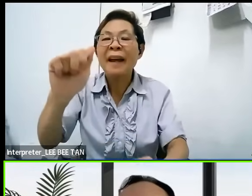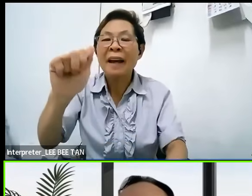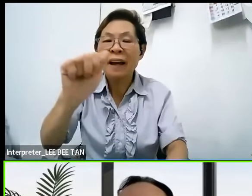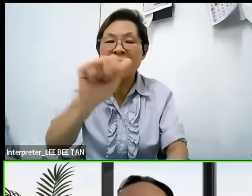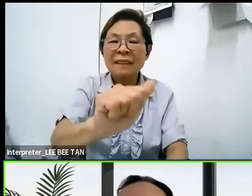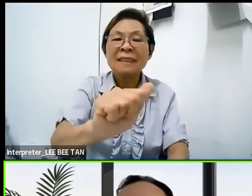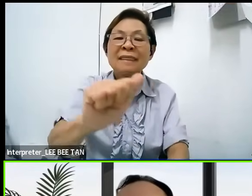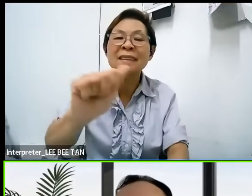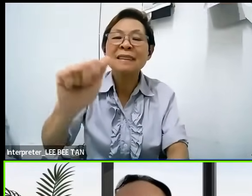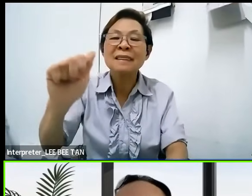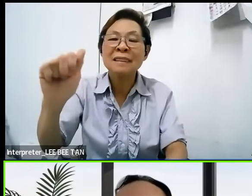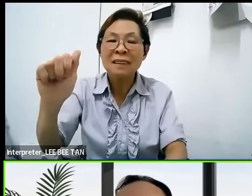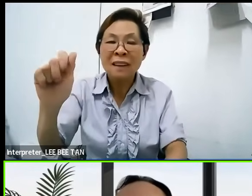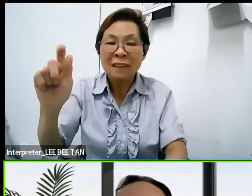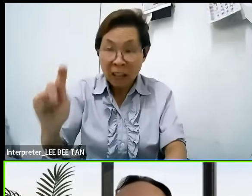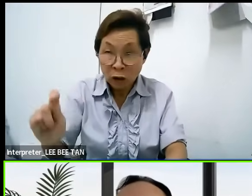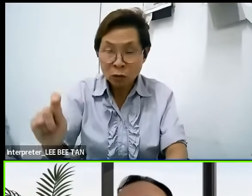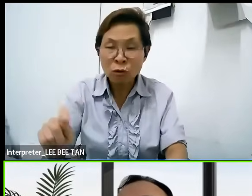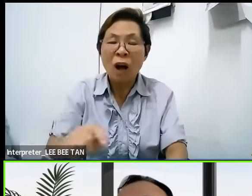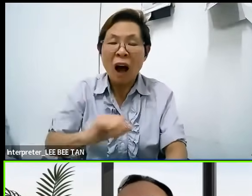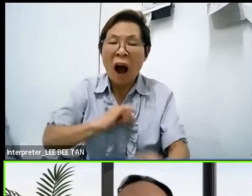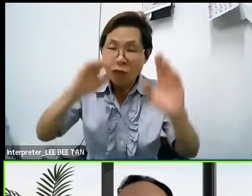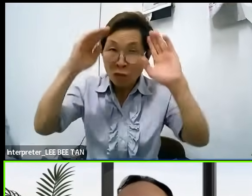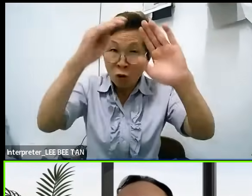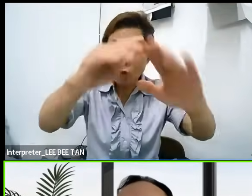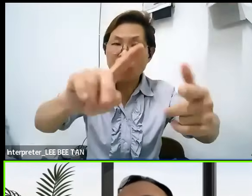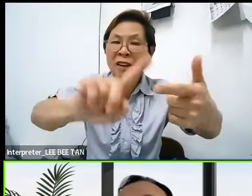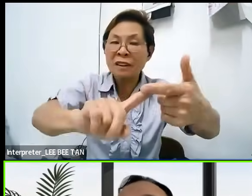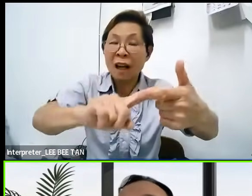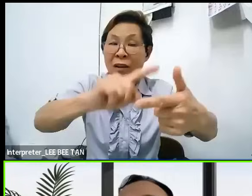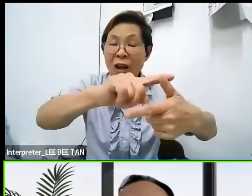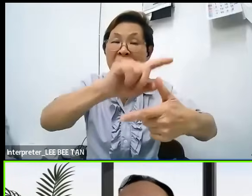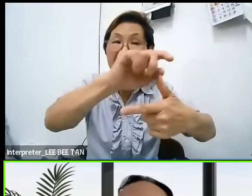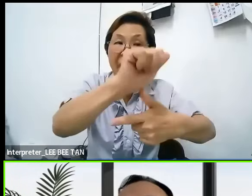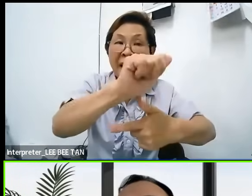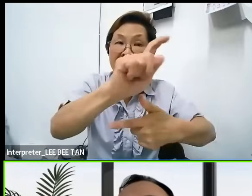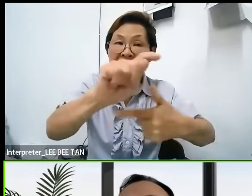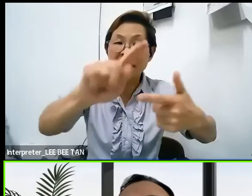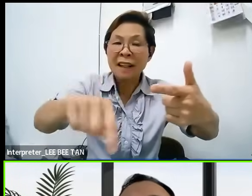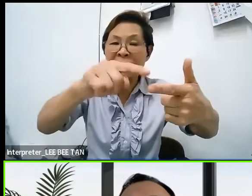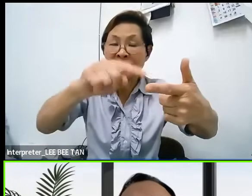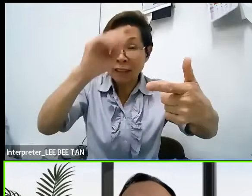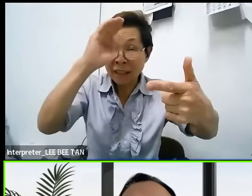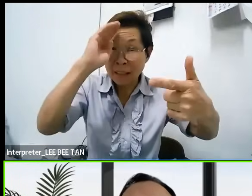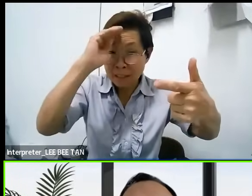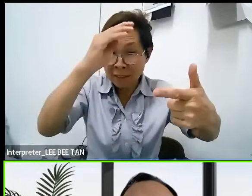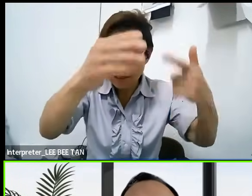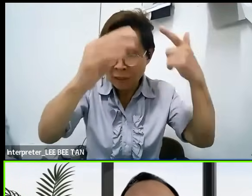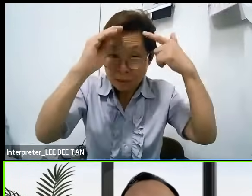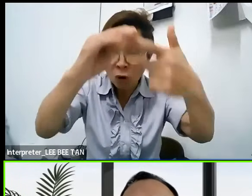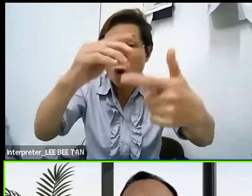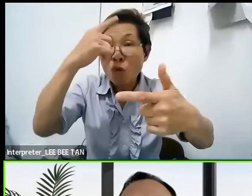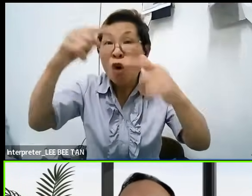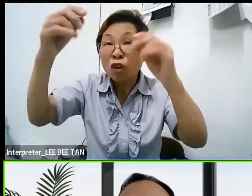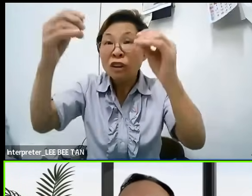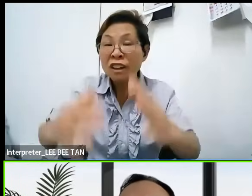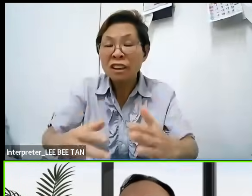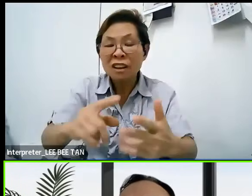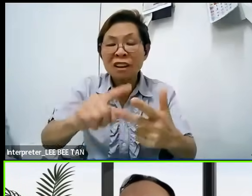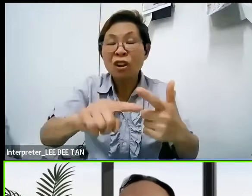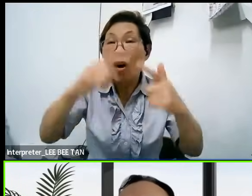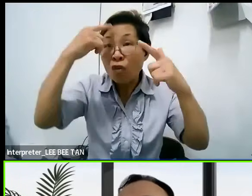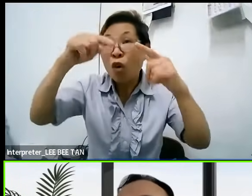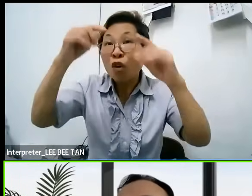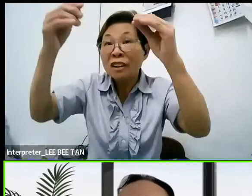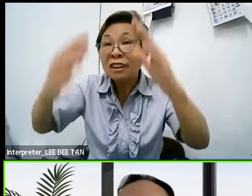focus on. The second is, again, learning and instruction. That will be about for the teacher to